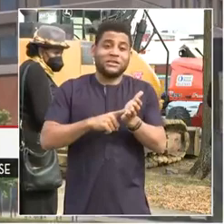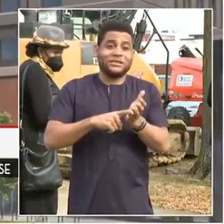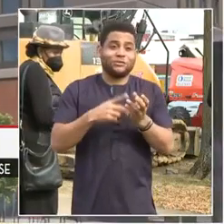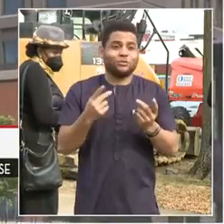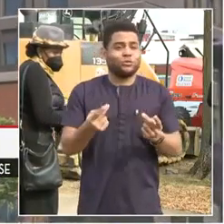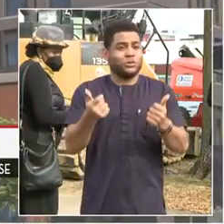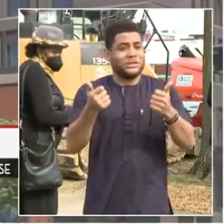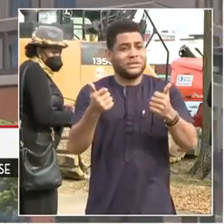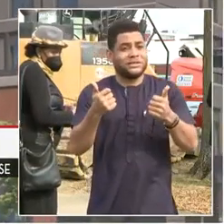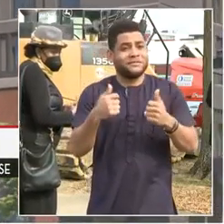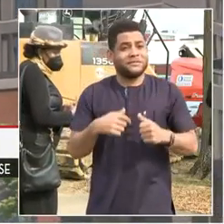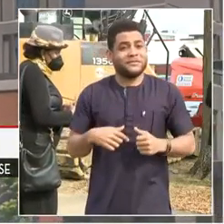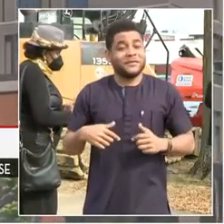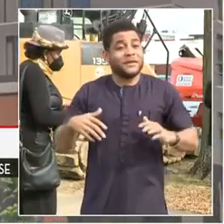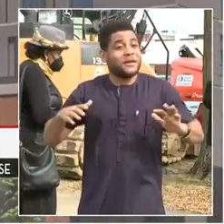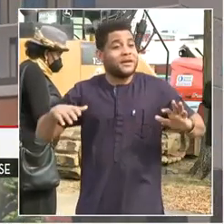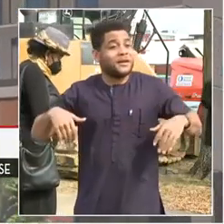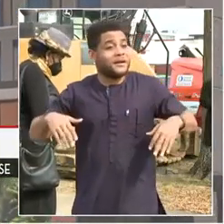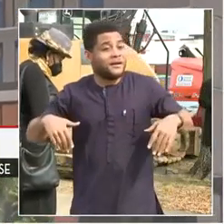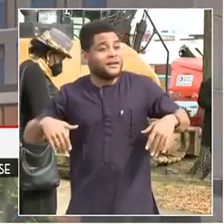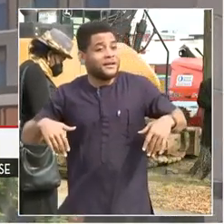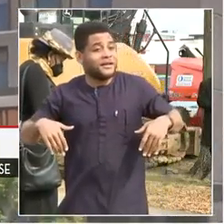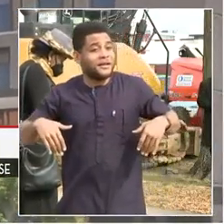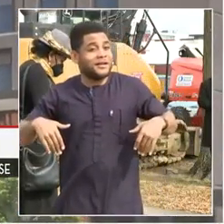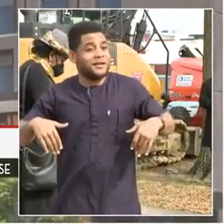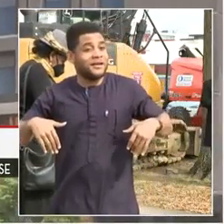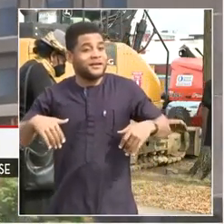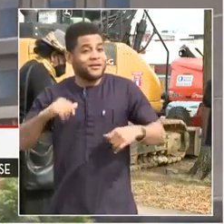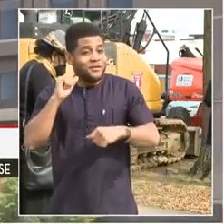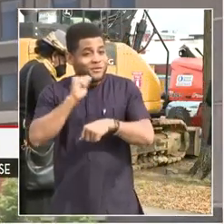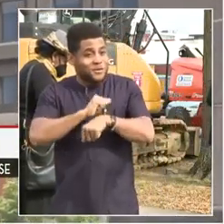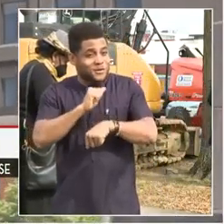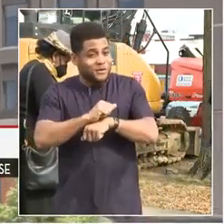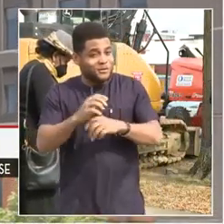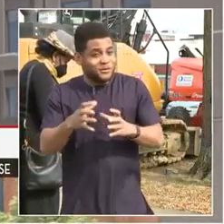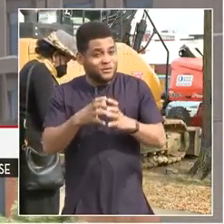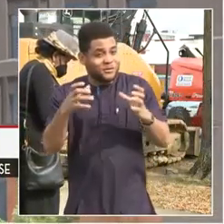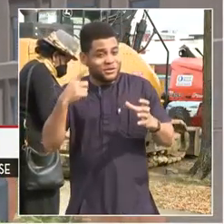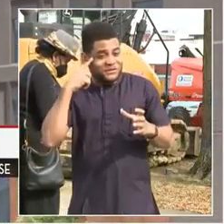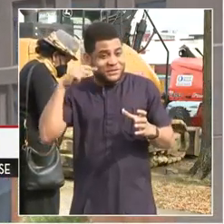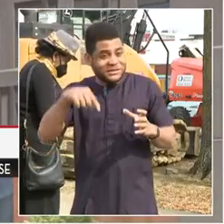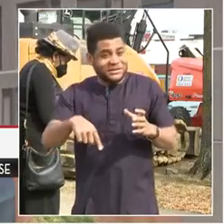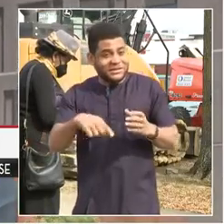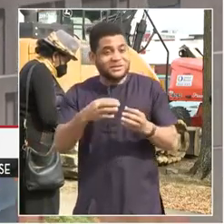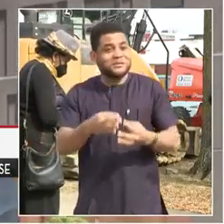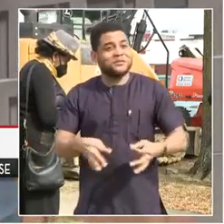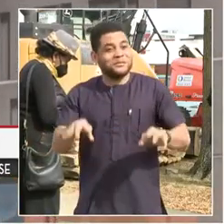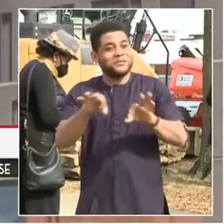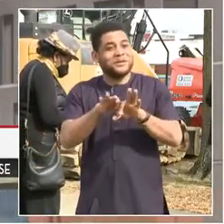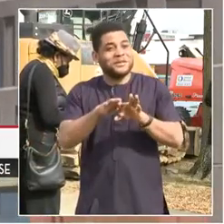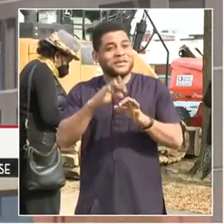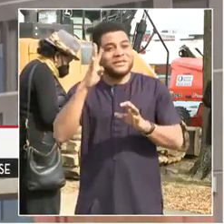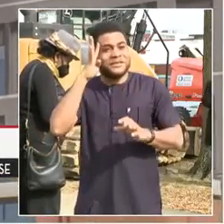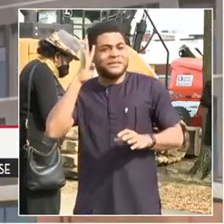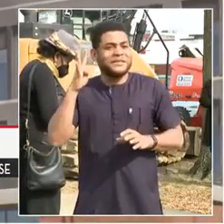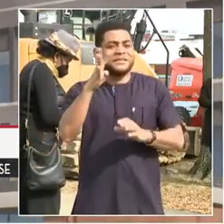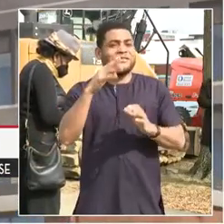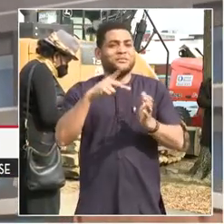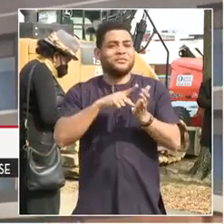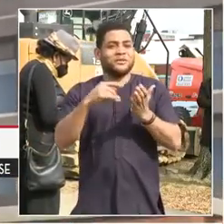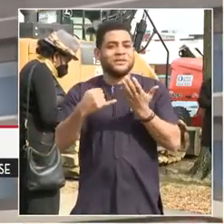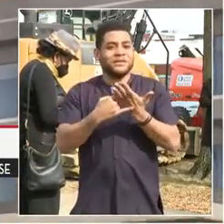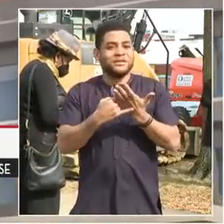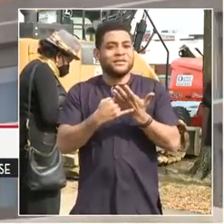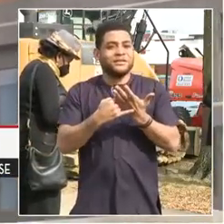have not contributed much work toward this important innovation in the nation's